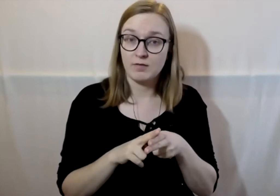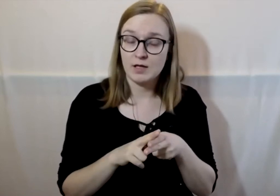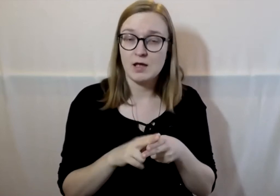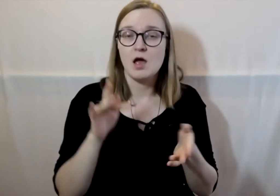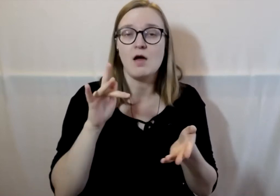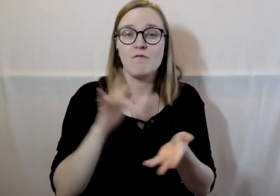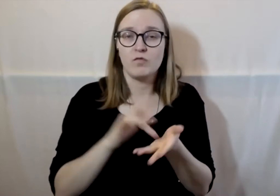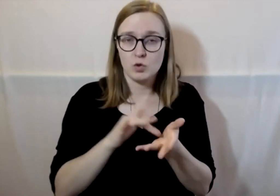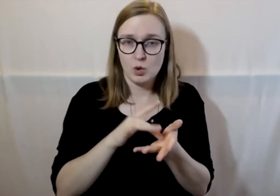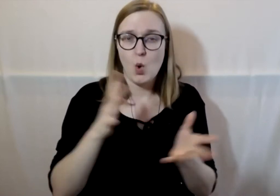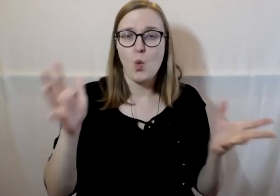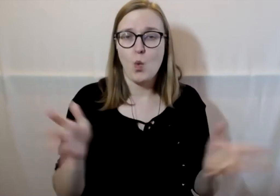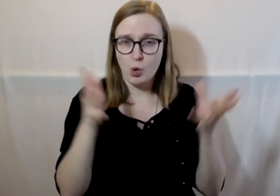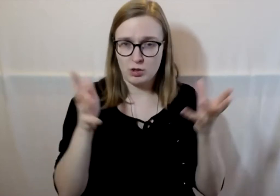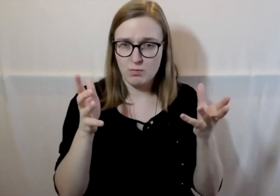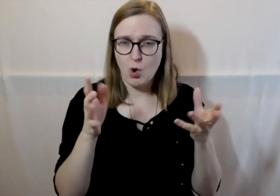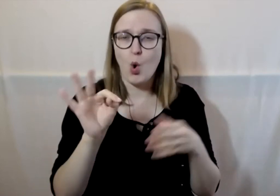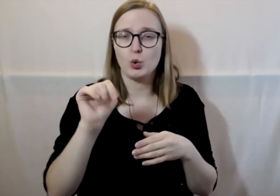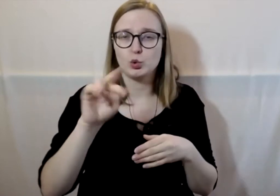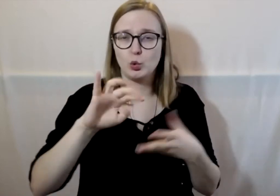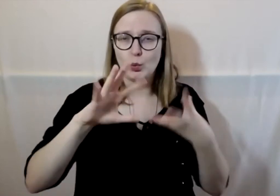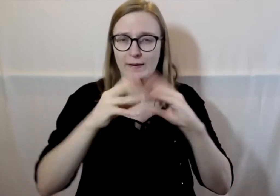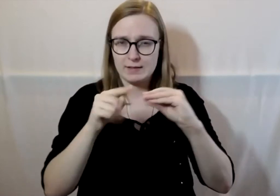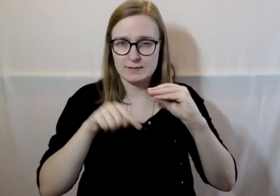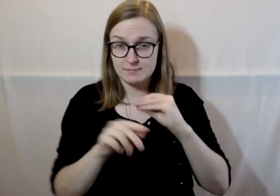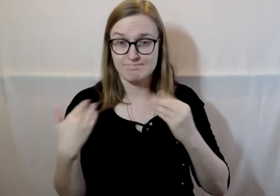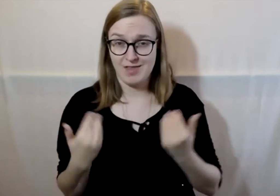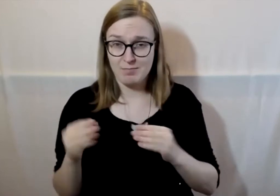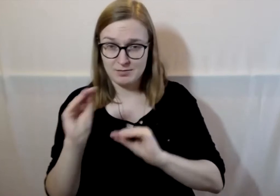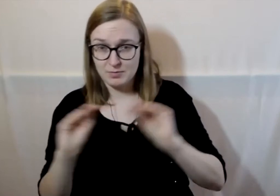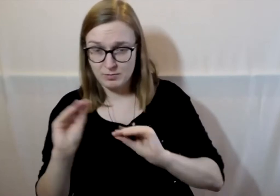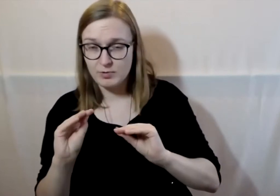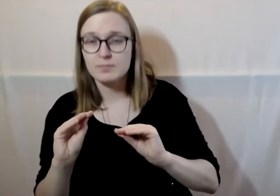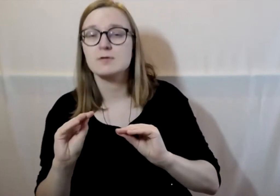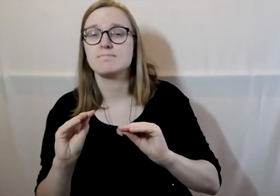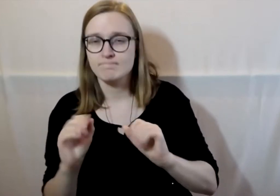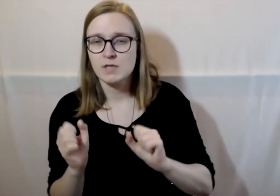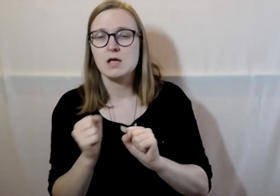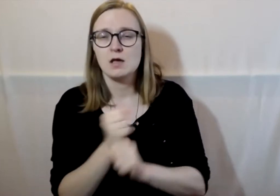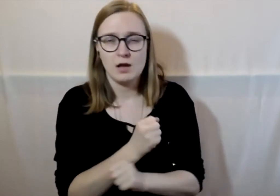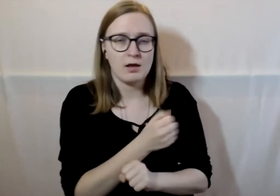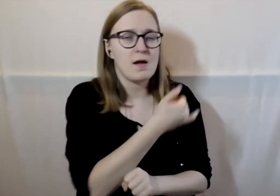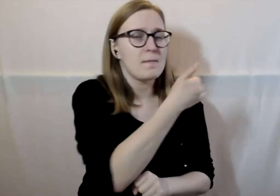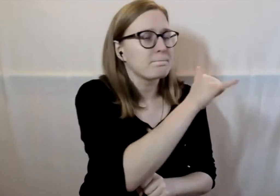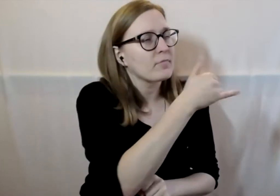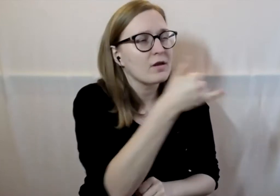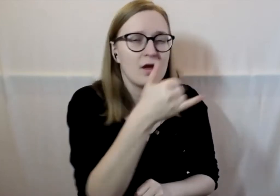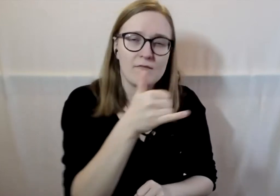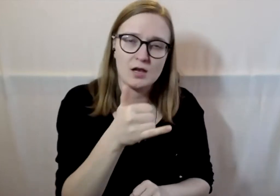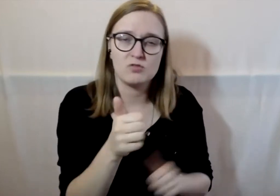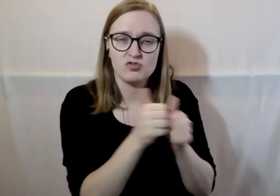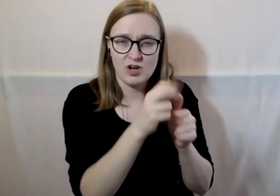secondary education, we need to make this analysis. Yeah, the benchmarking is important. Yeah.